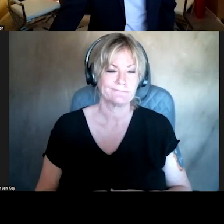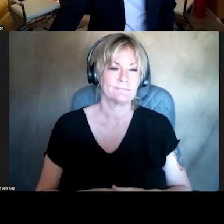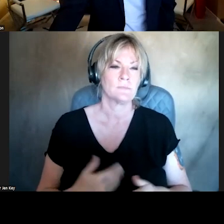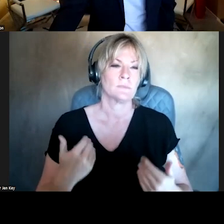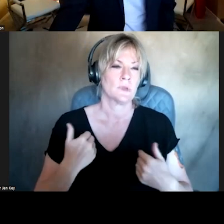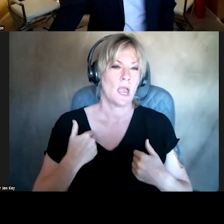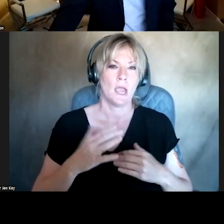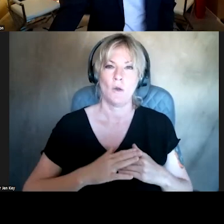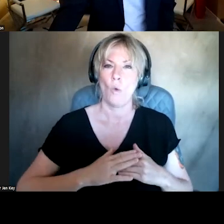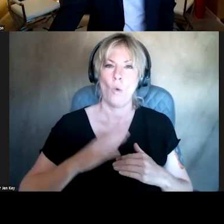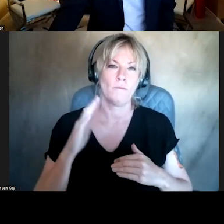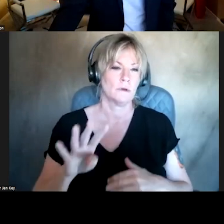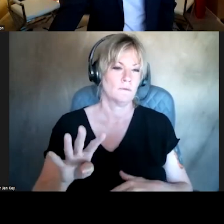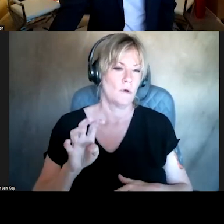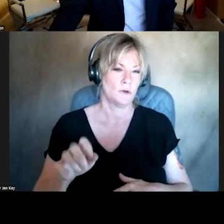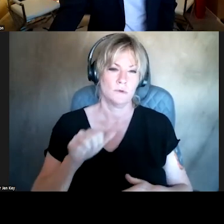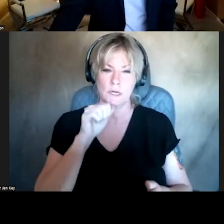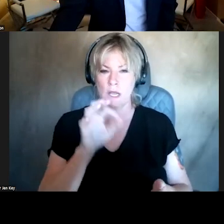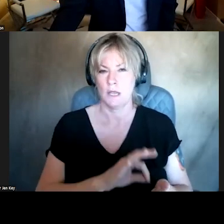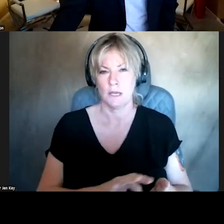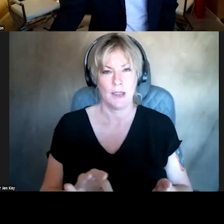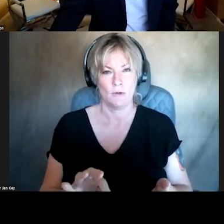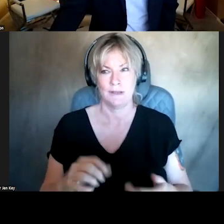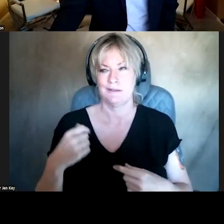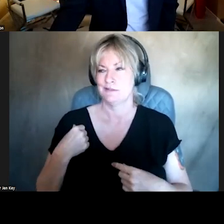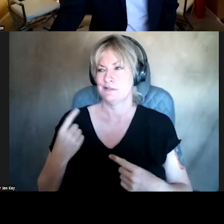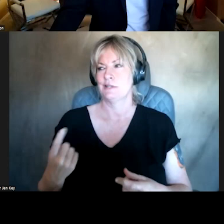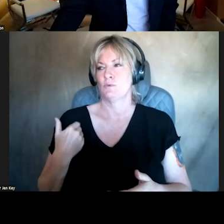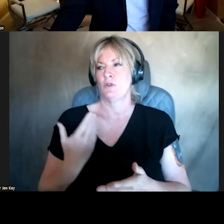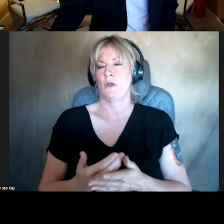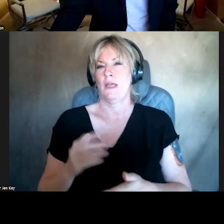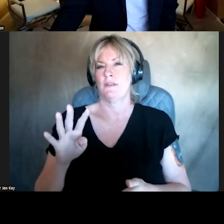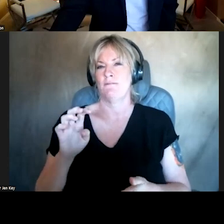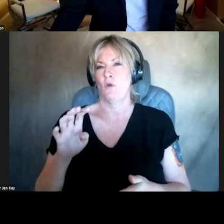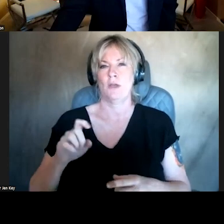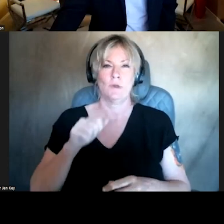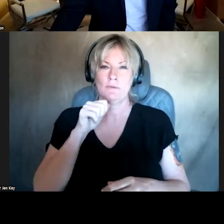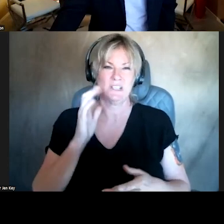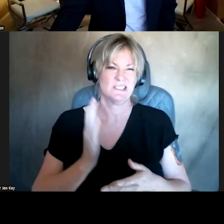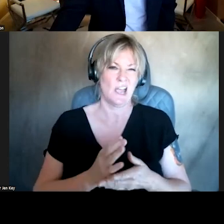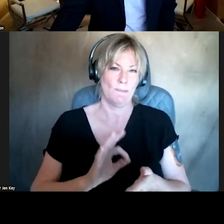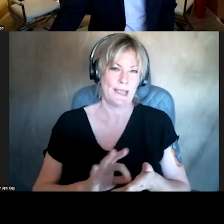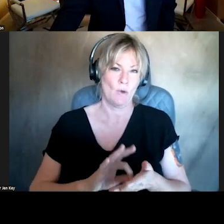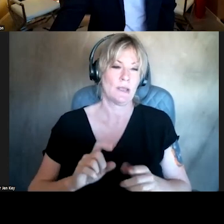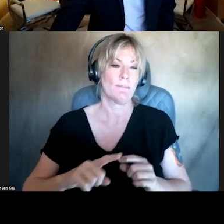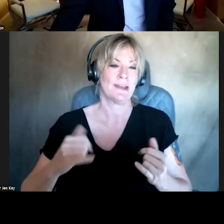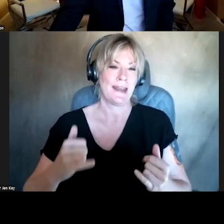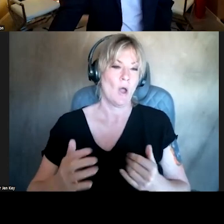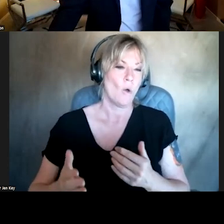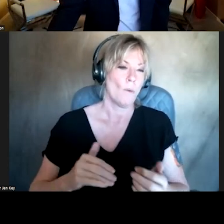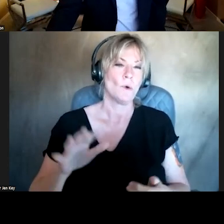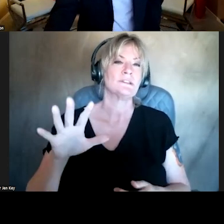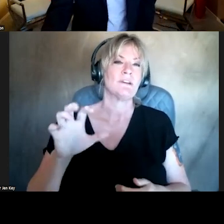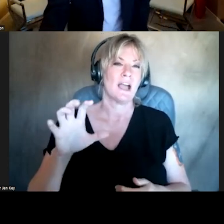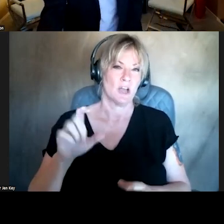well over 400. We've not counted since we got to that 400 mark, but we're now on the way to 500 unique